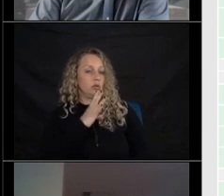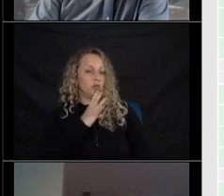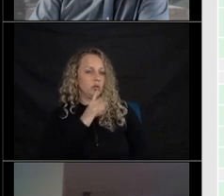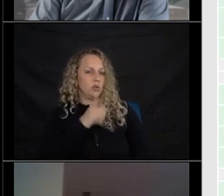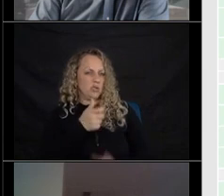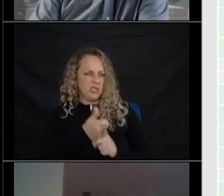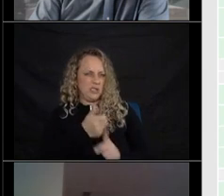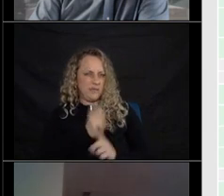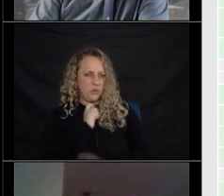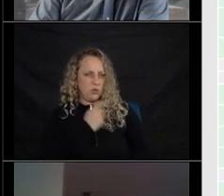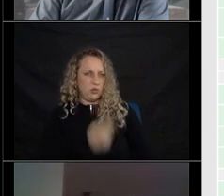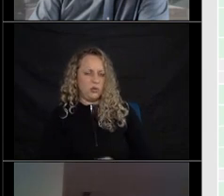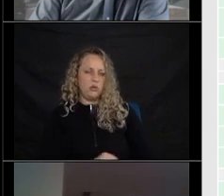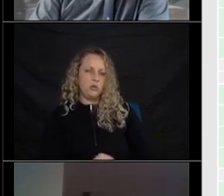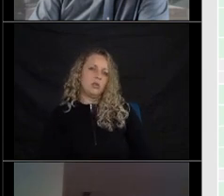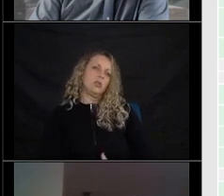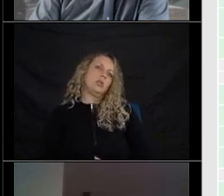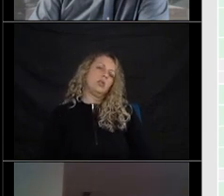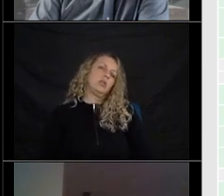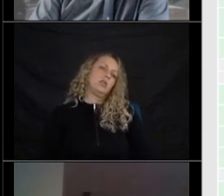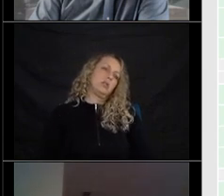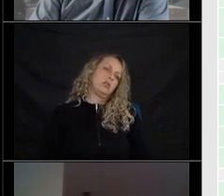self-muted.